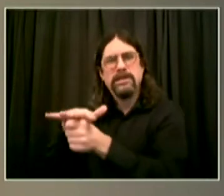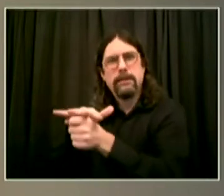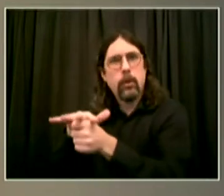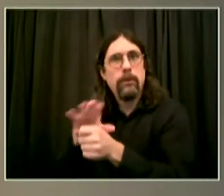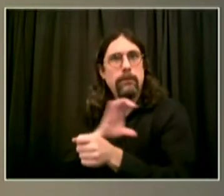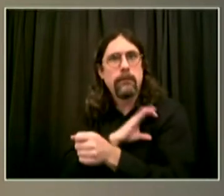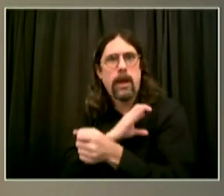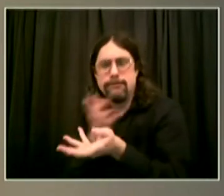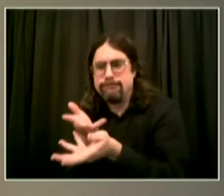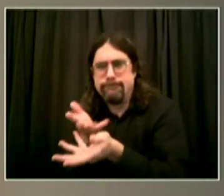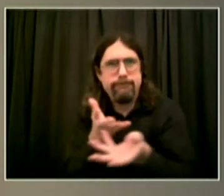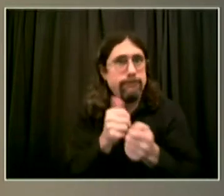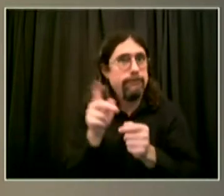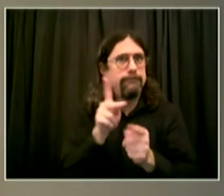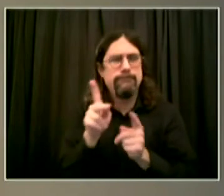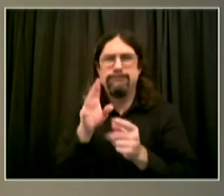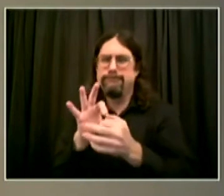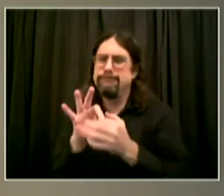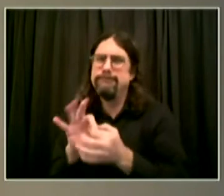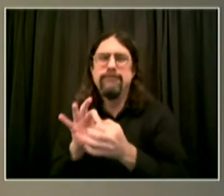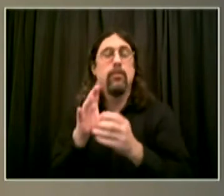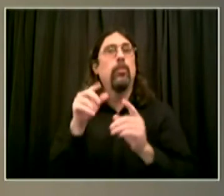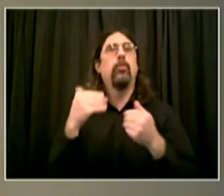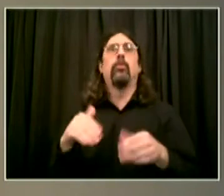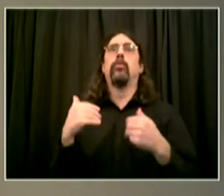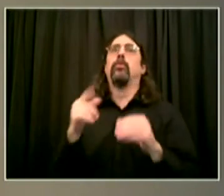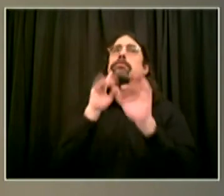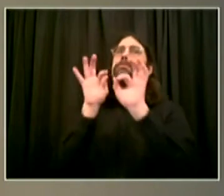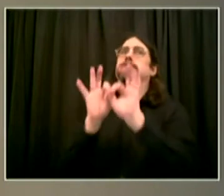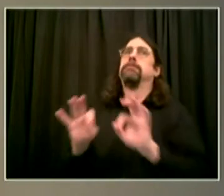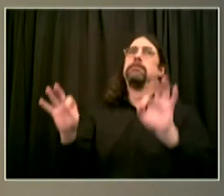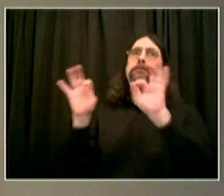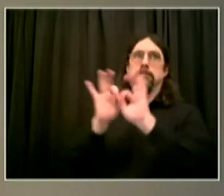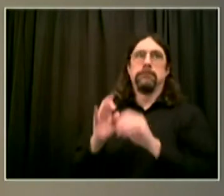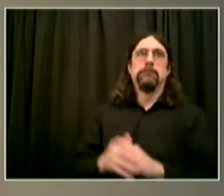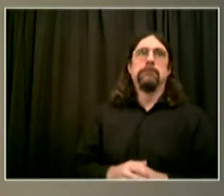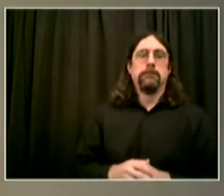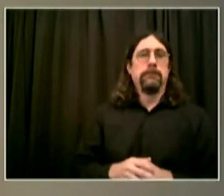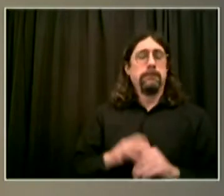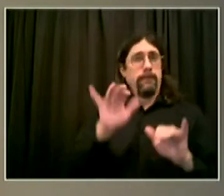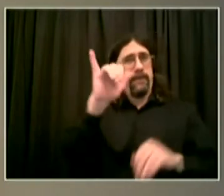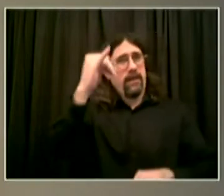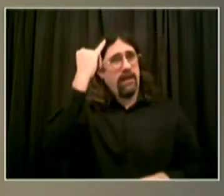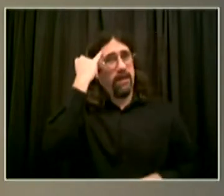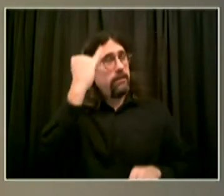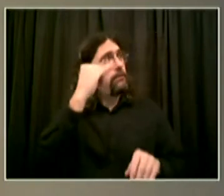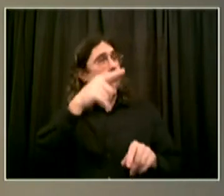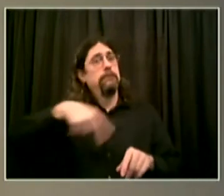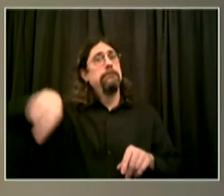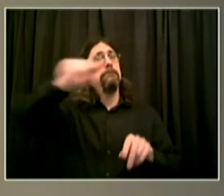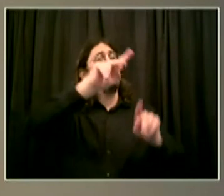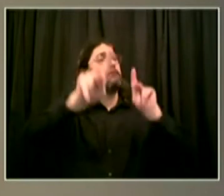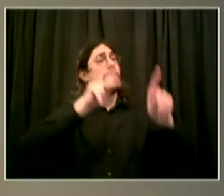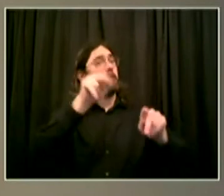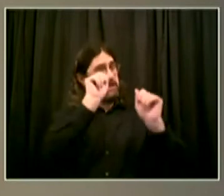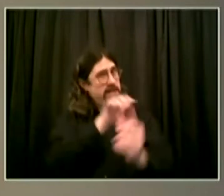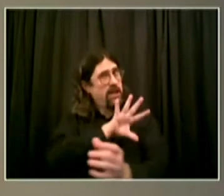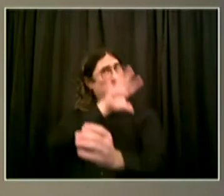precinct commanders has the potential, I believe, to be a real game changer. It's going to help build deeper relationships and trust